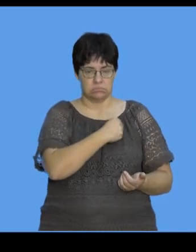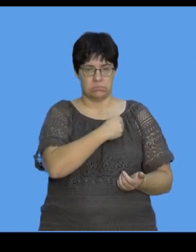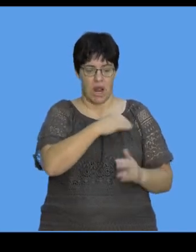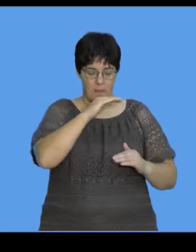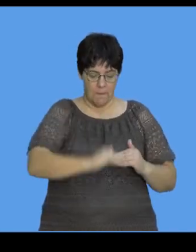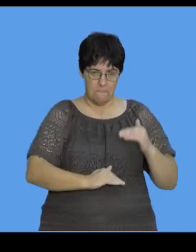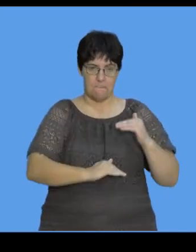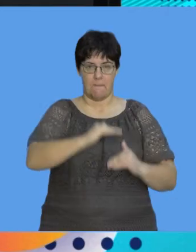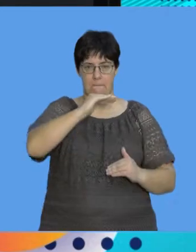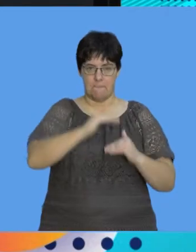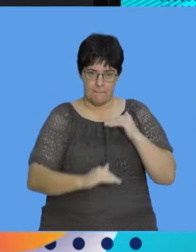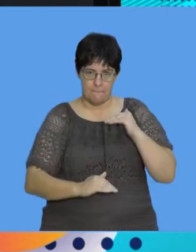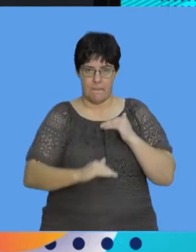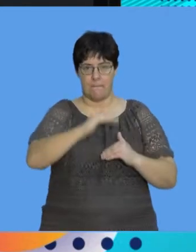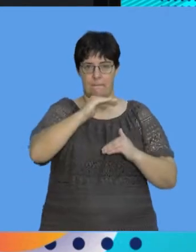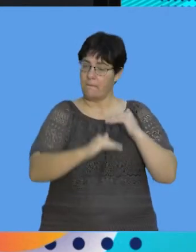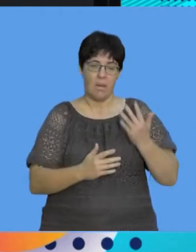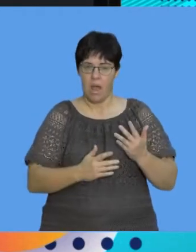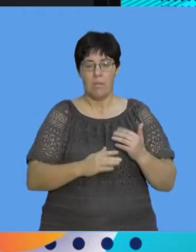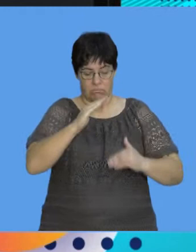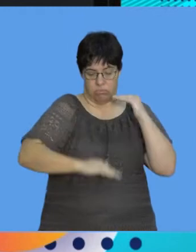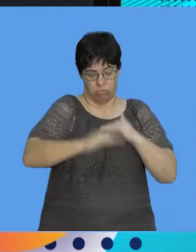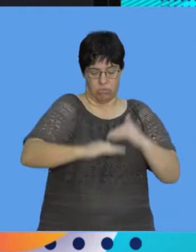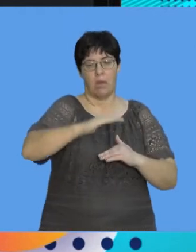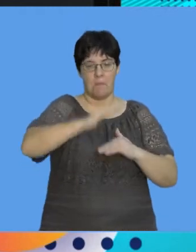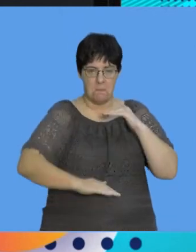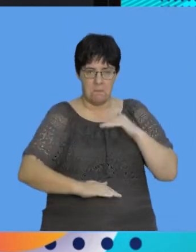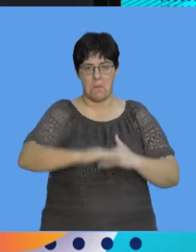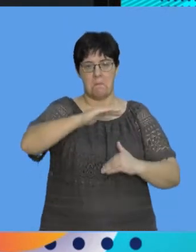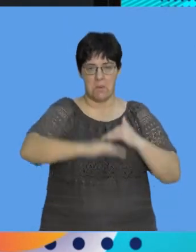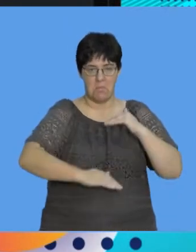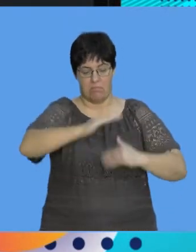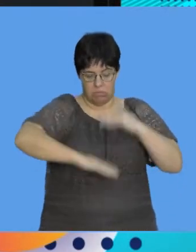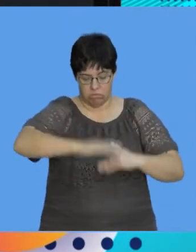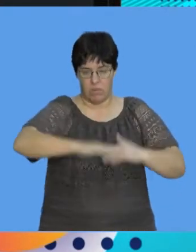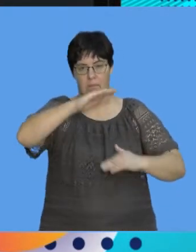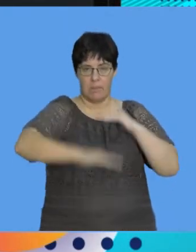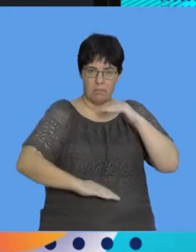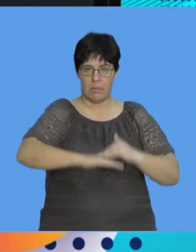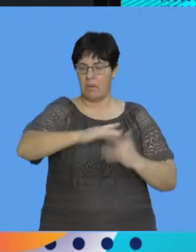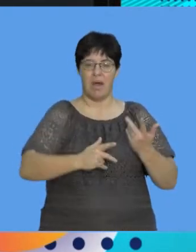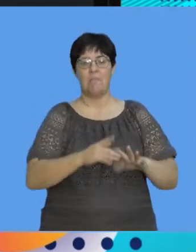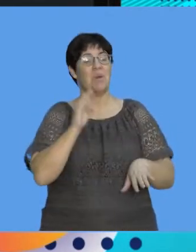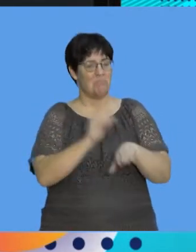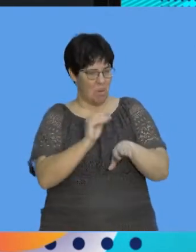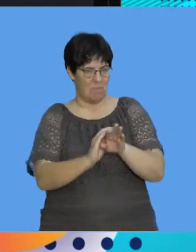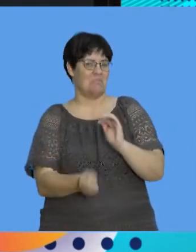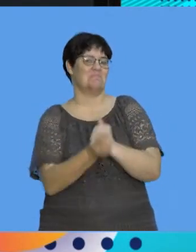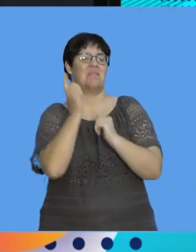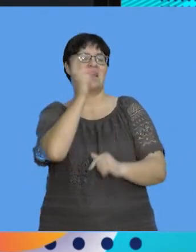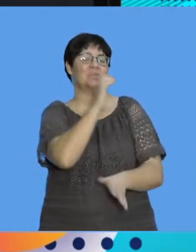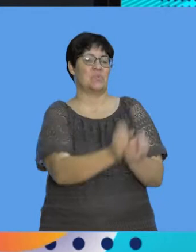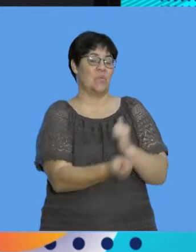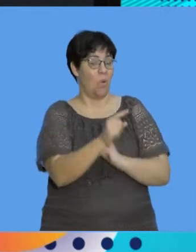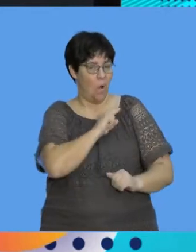should. It might not be, it's not the end of the world, but it could indicate a problem that could happen later. Okay,